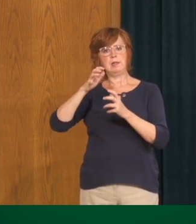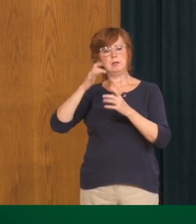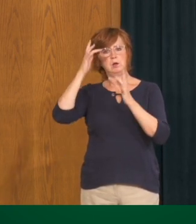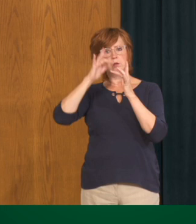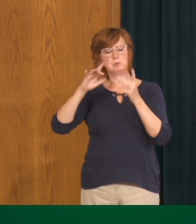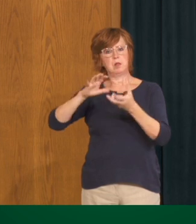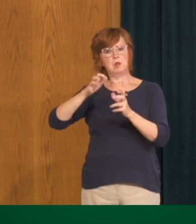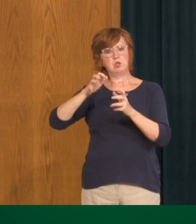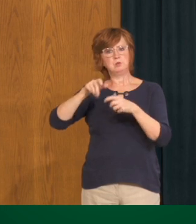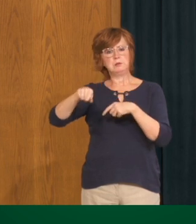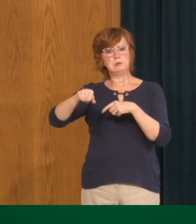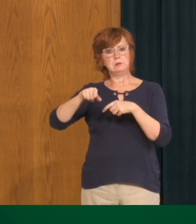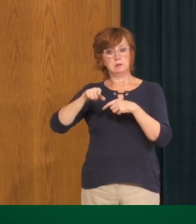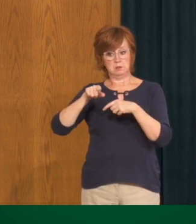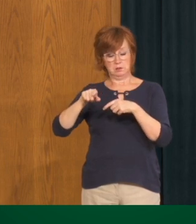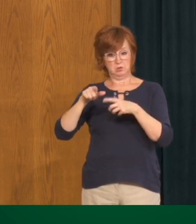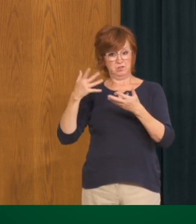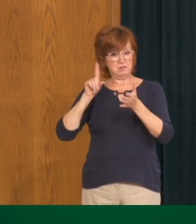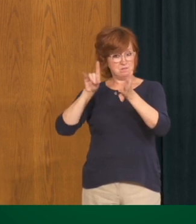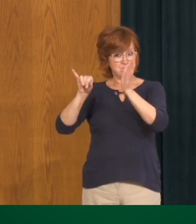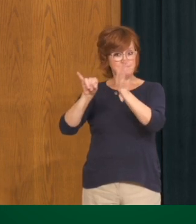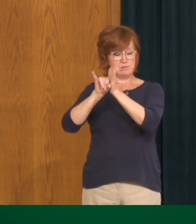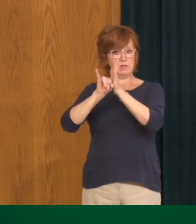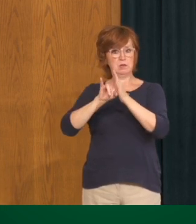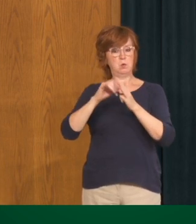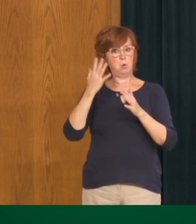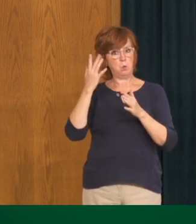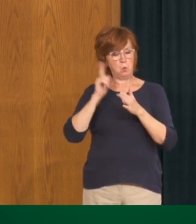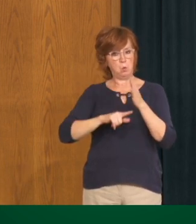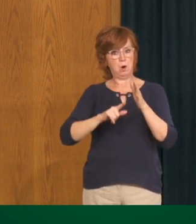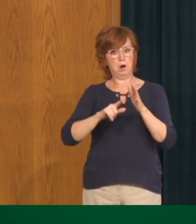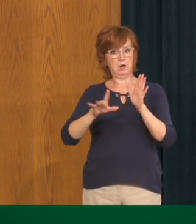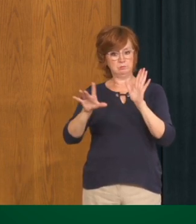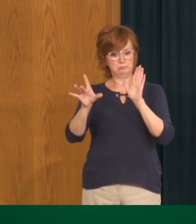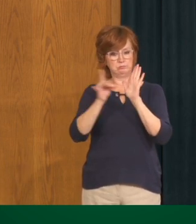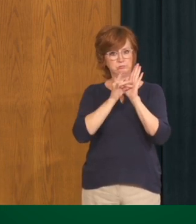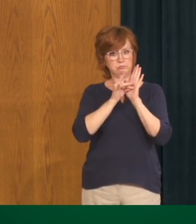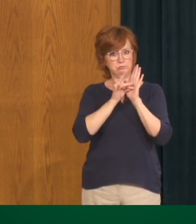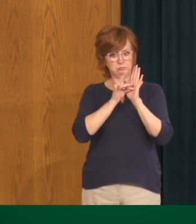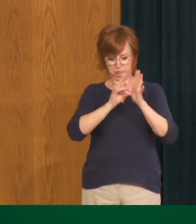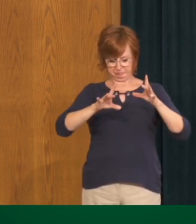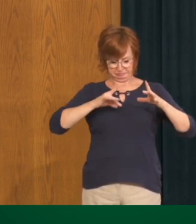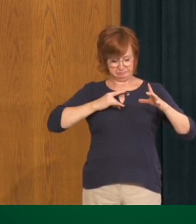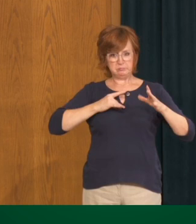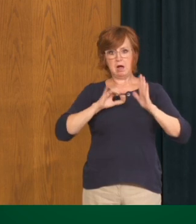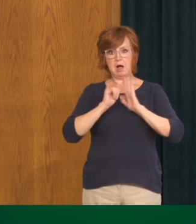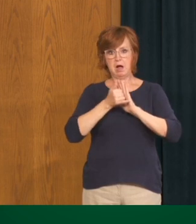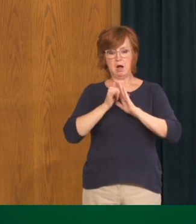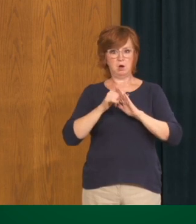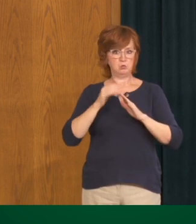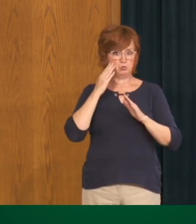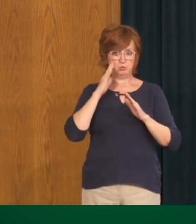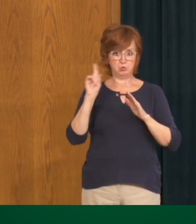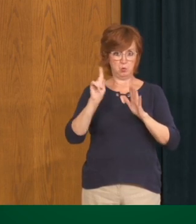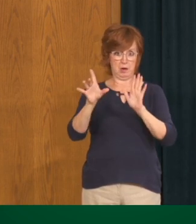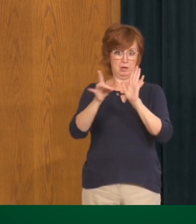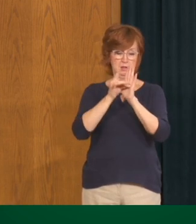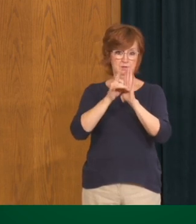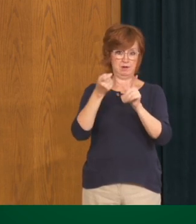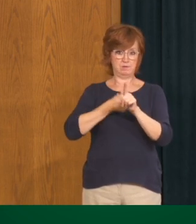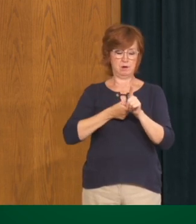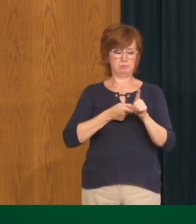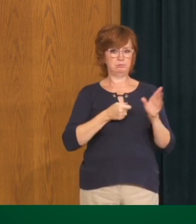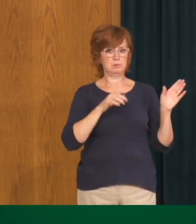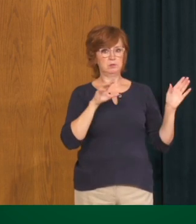being done to ensure the safety of the employees when cleaning linen that may have been used by a COVID patient at a hospital? Yeah, so I'm